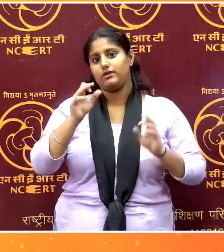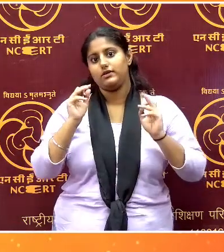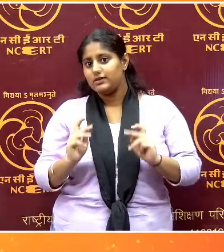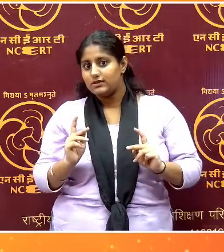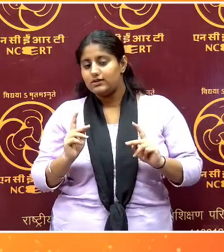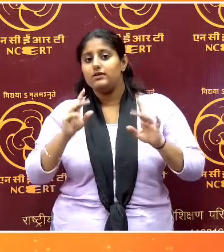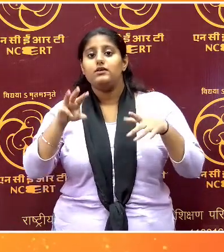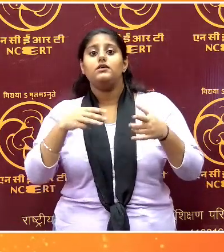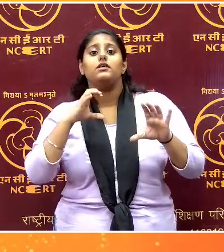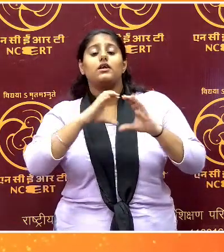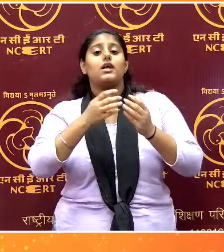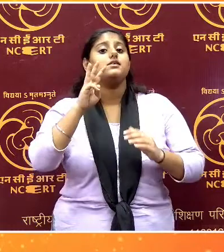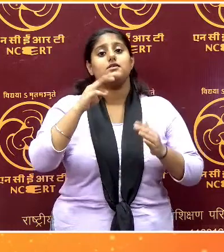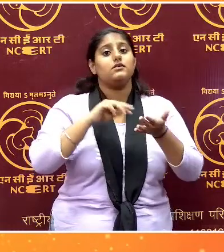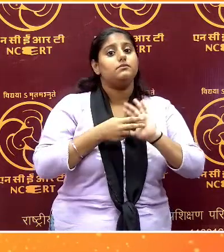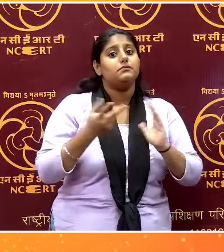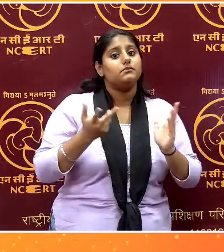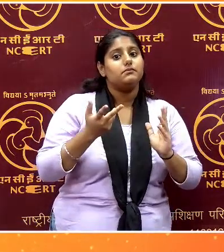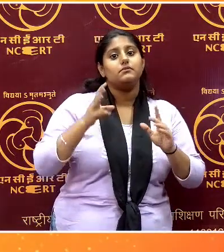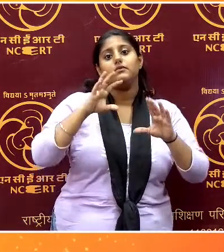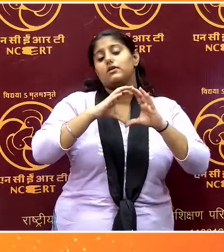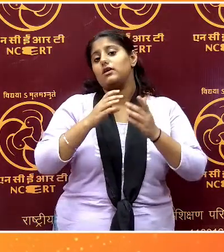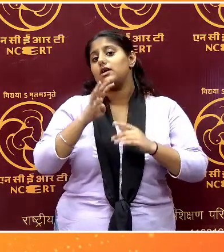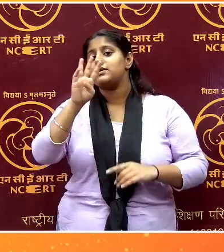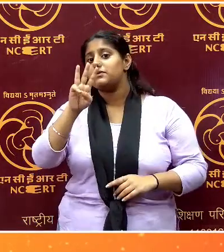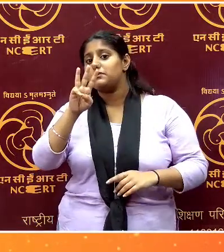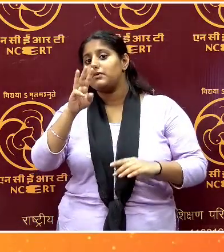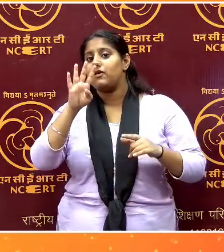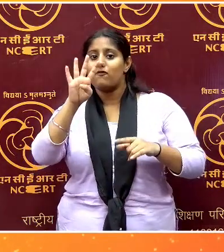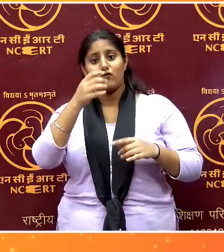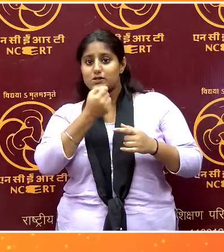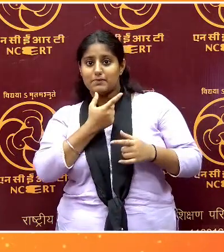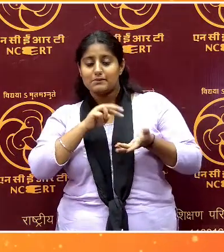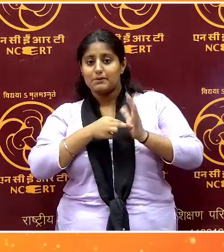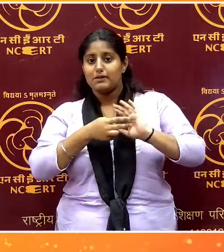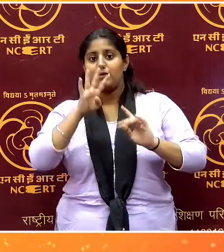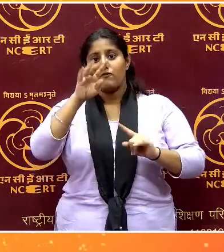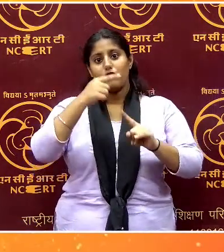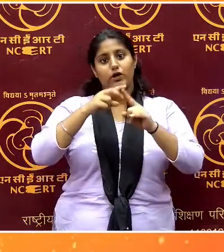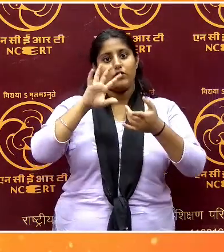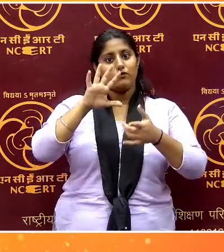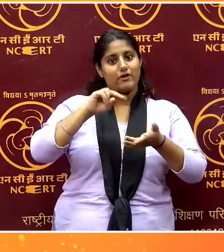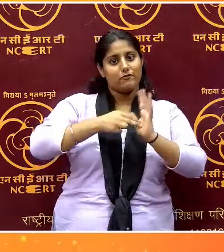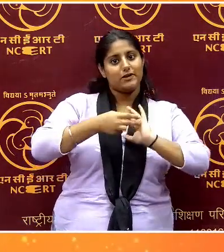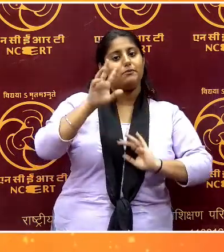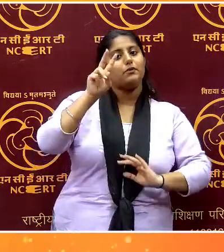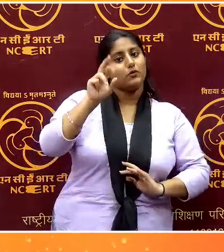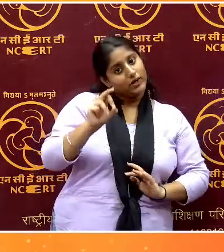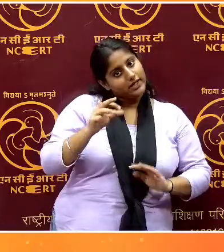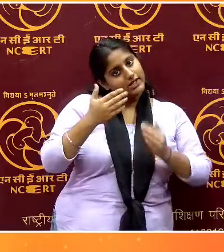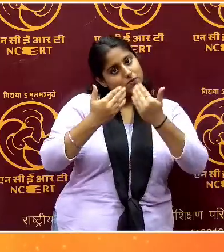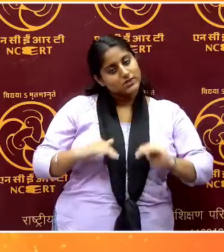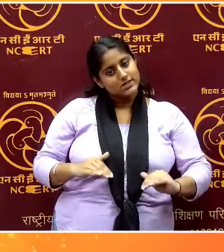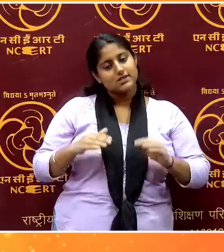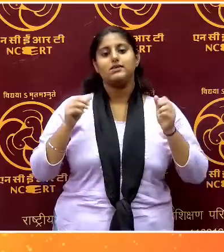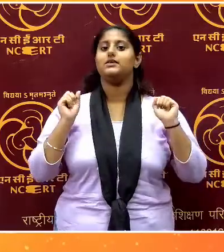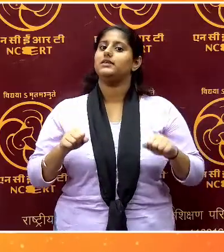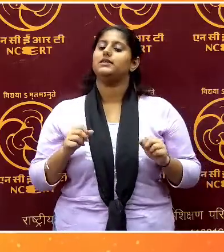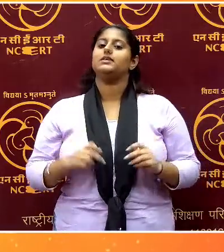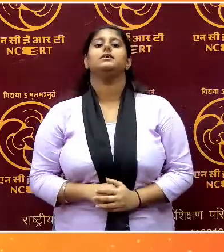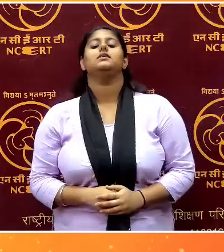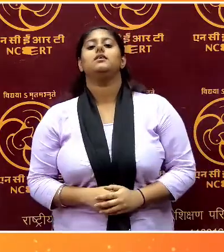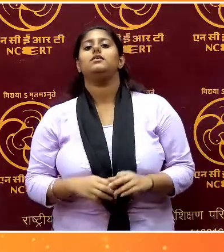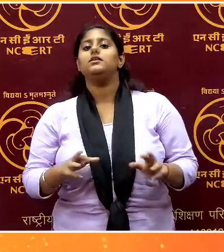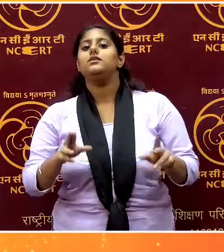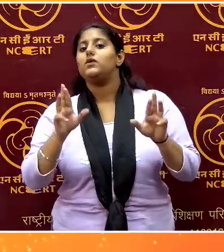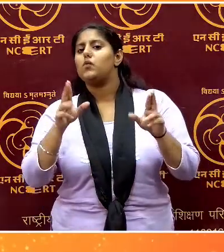What about class 3 children? 4. Yeah. 4 smileys are there. So Very we good. have answer 20. Very good. So 4 5s are 20. I